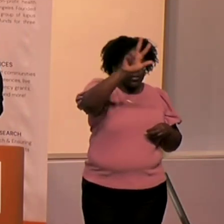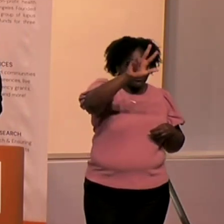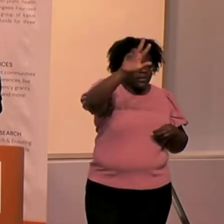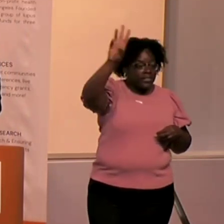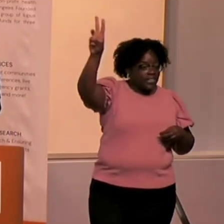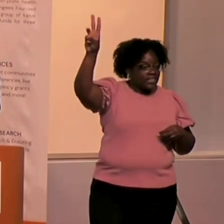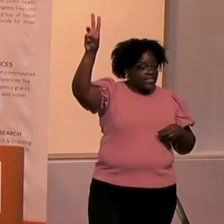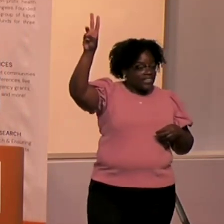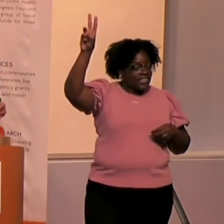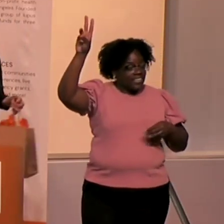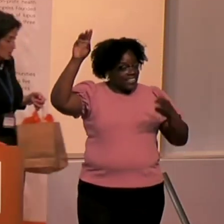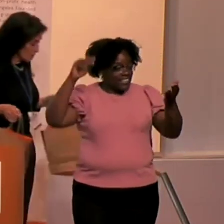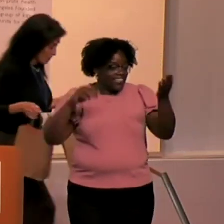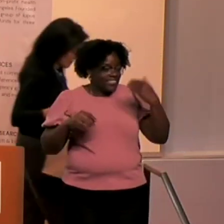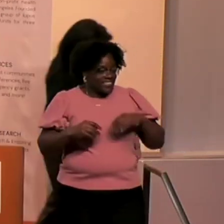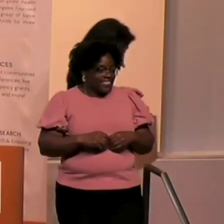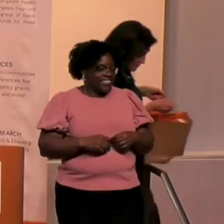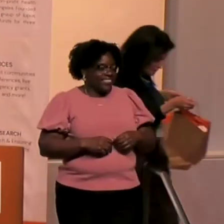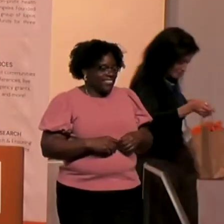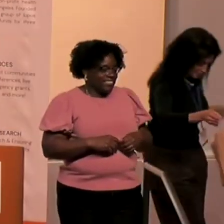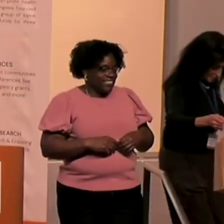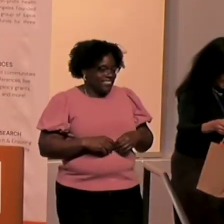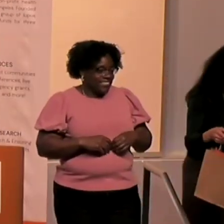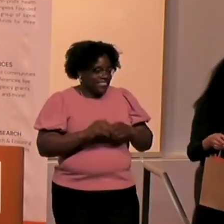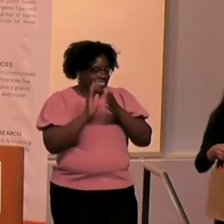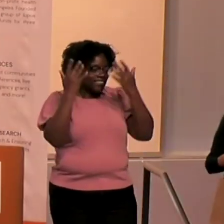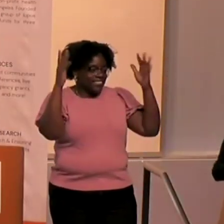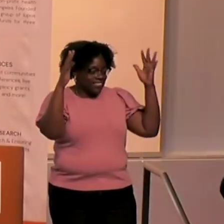036. Oh, woo, woo.